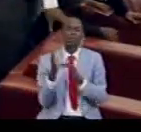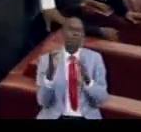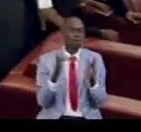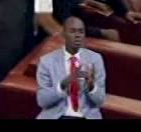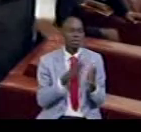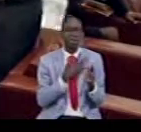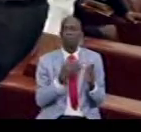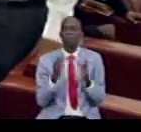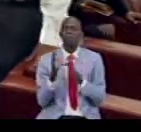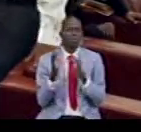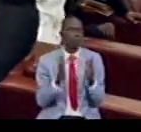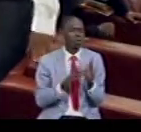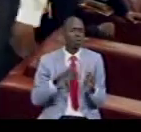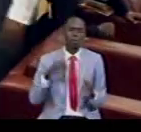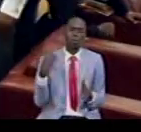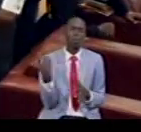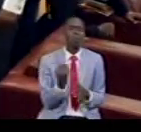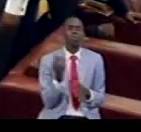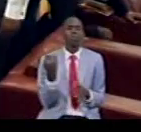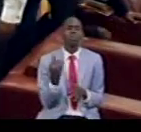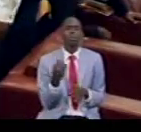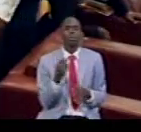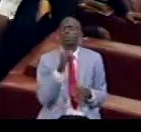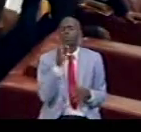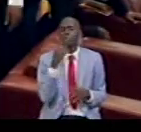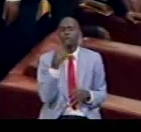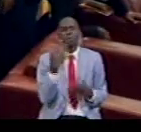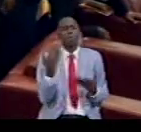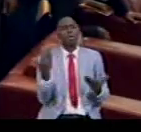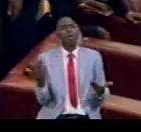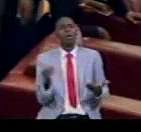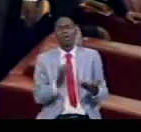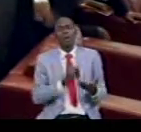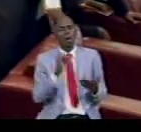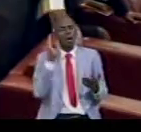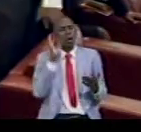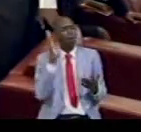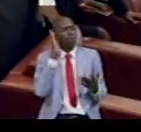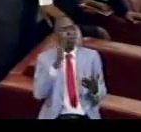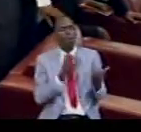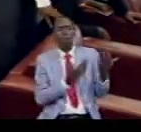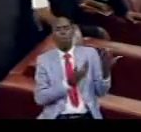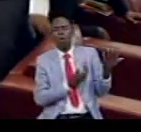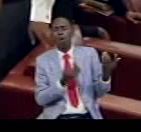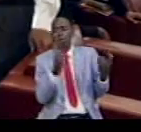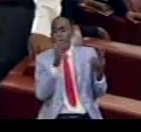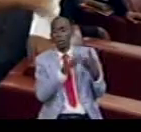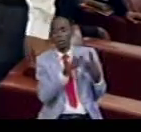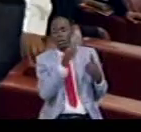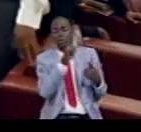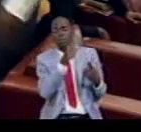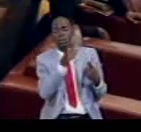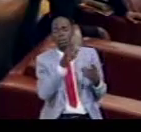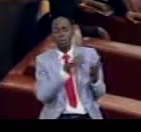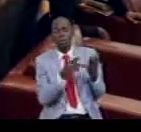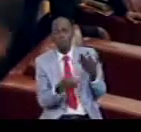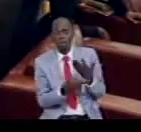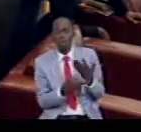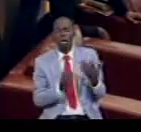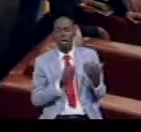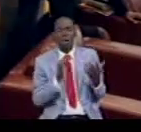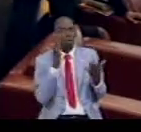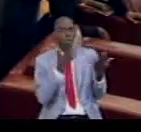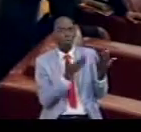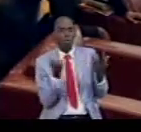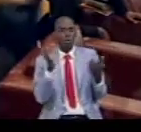I'm not waiting for a crusade to be saved, but it's Jesus only and Jesus ever. He has finished it on the cross. He has done